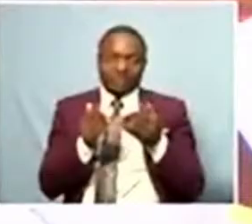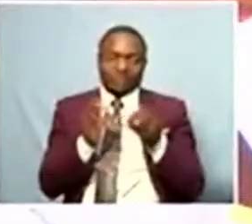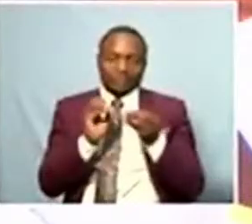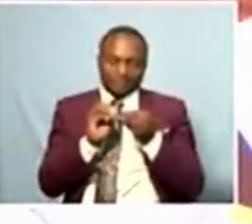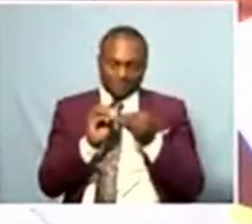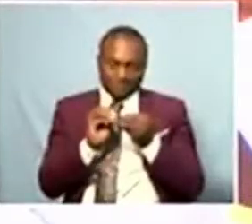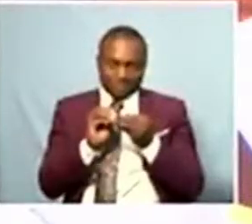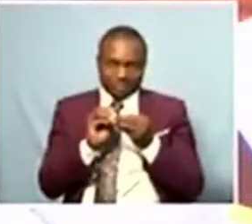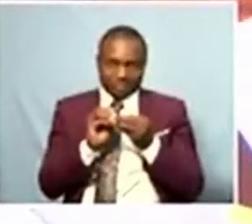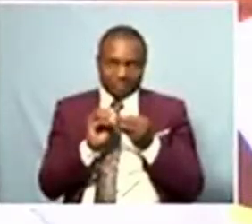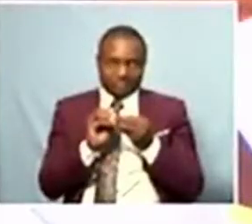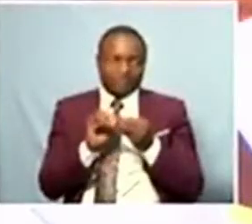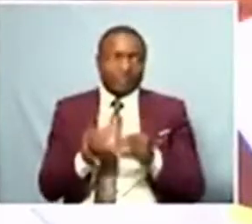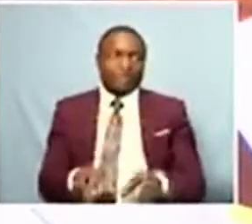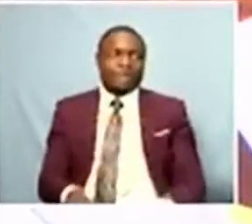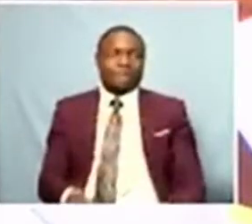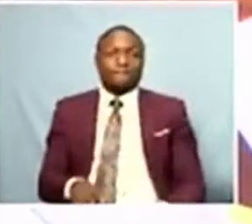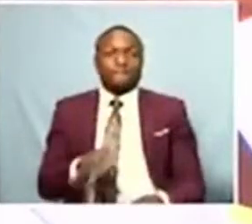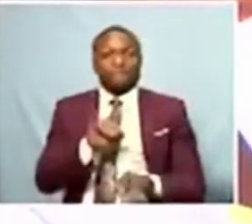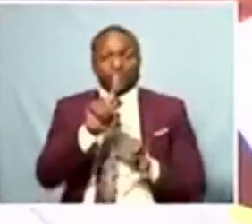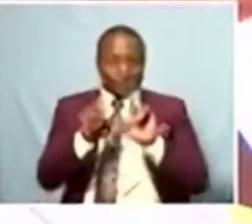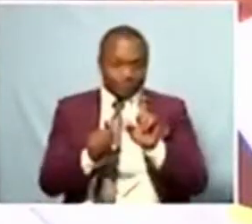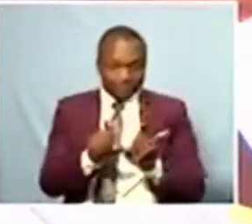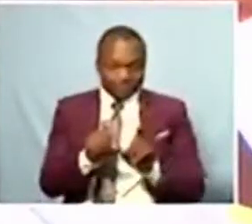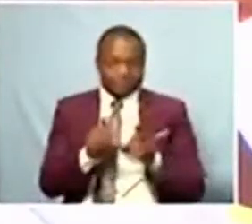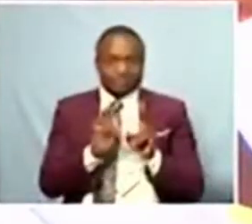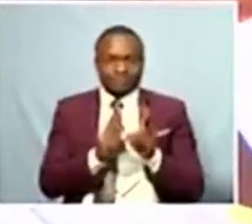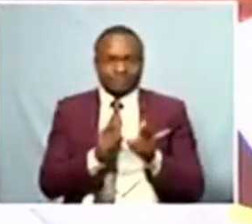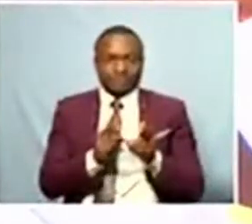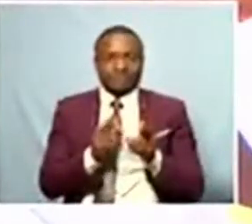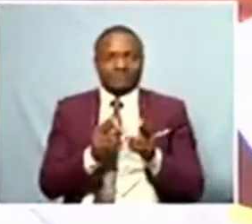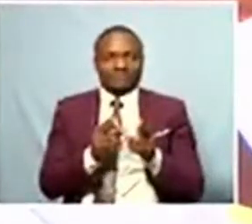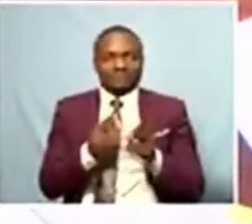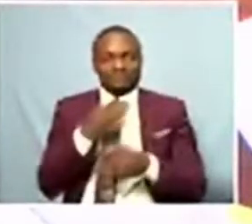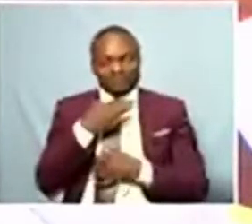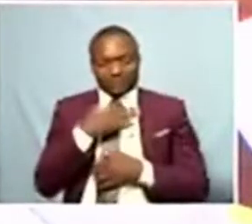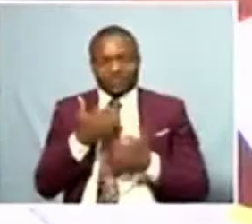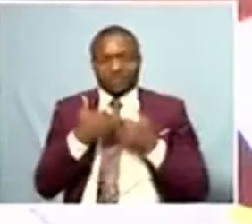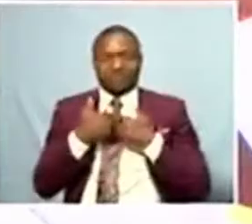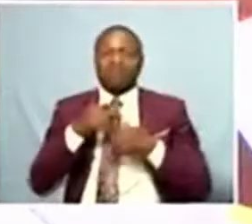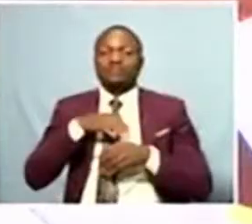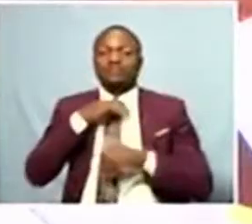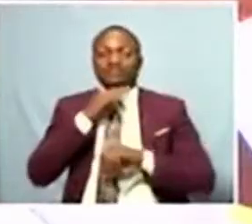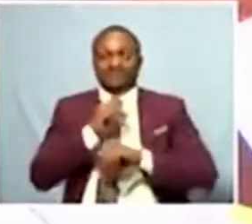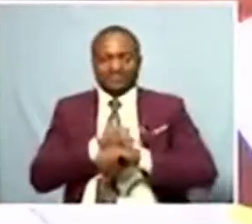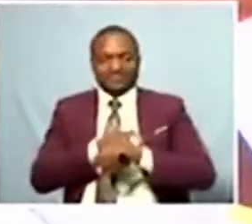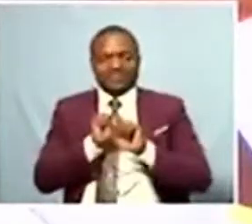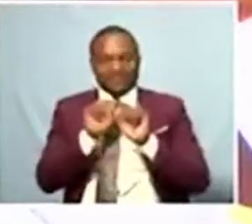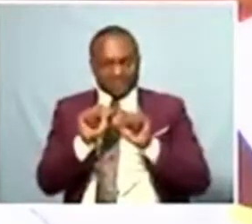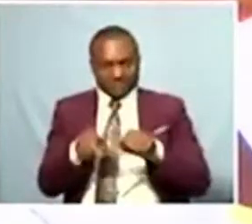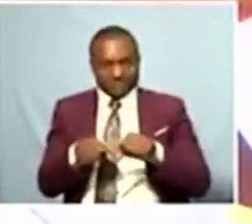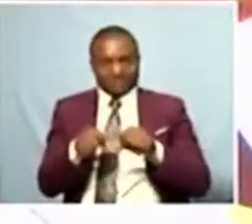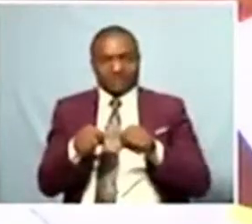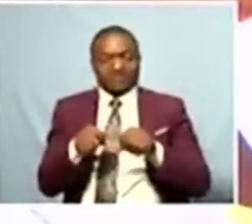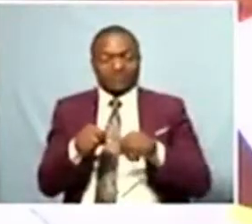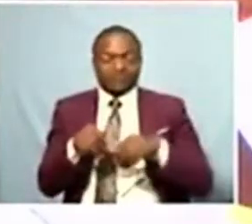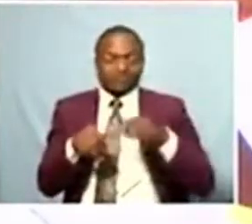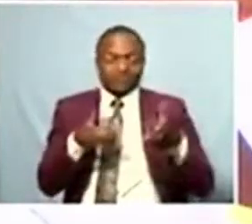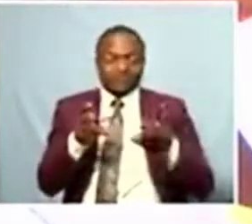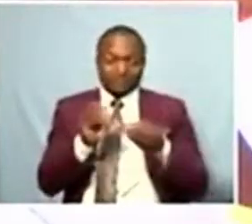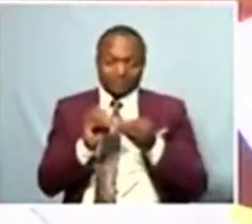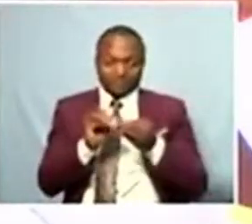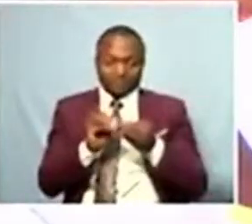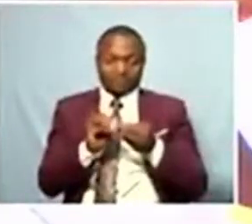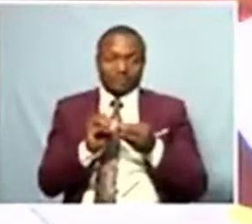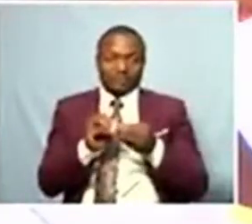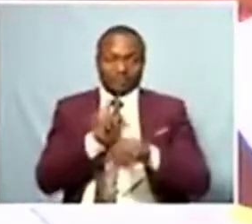for all the questions answered. I really wish we had more time so that we could spend more time